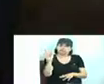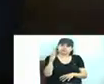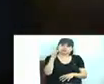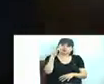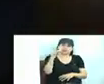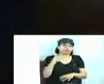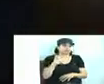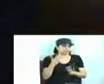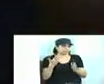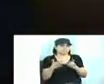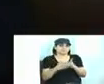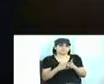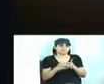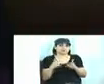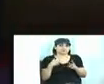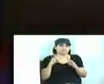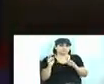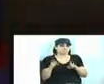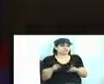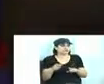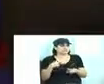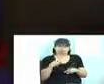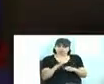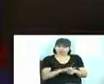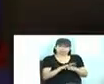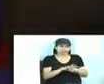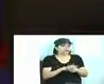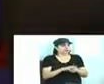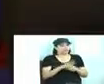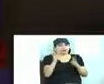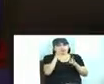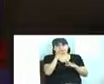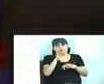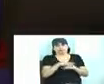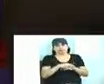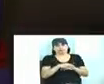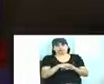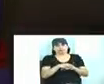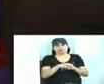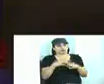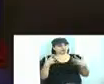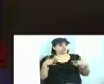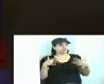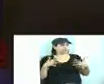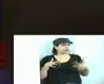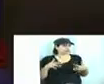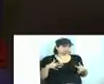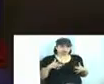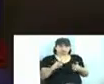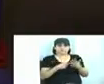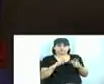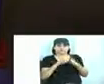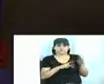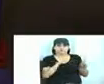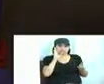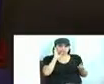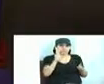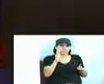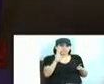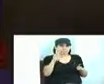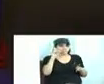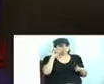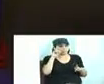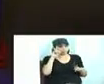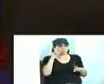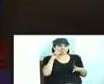end of the pack, and I go, and I'm so stressed out and so worried and so filled with anxiety about what people are going to think, and having seen the